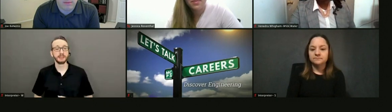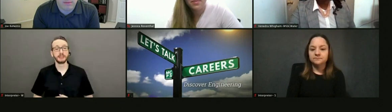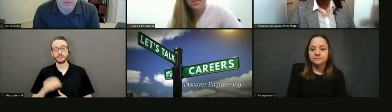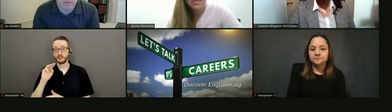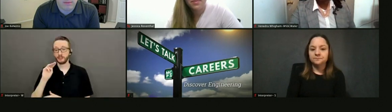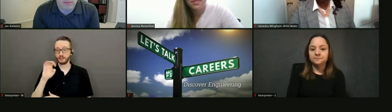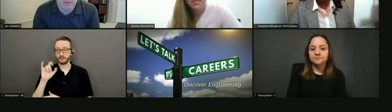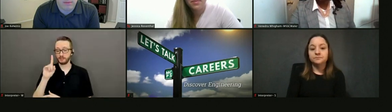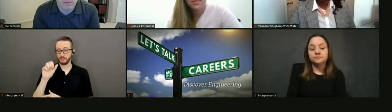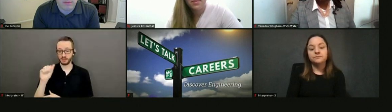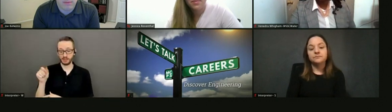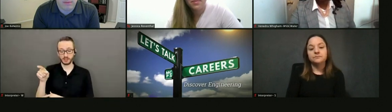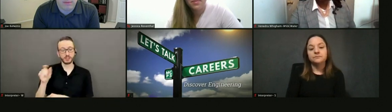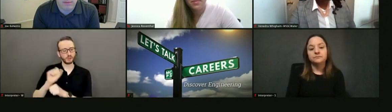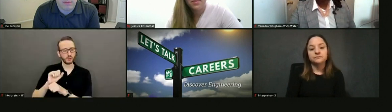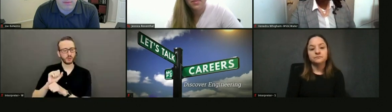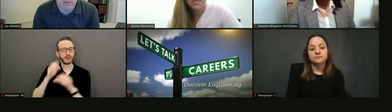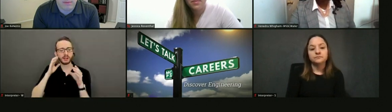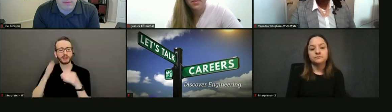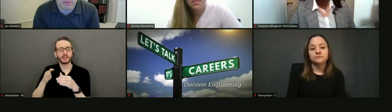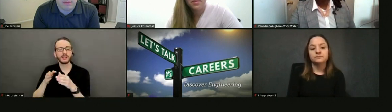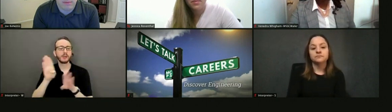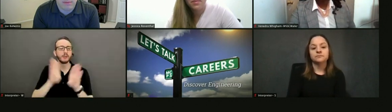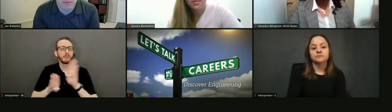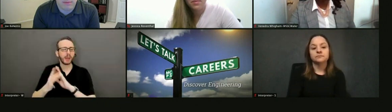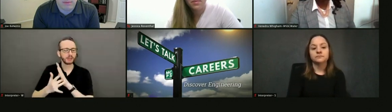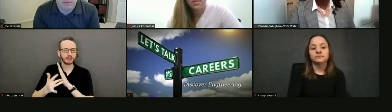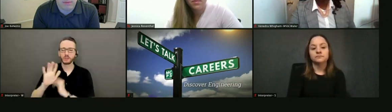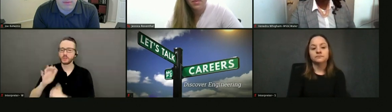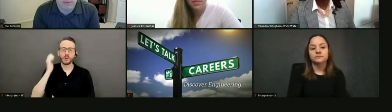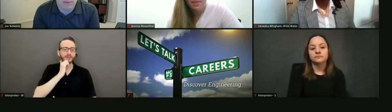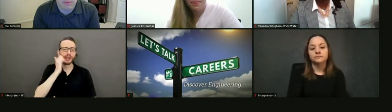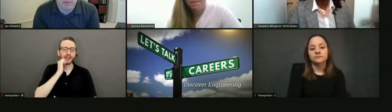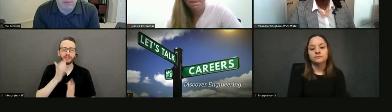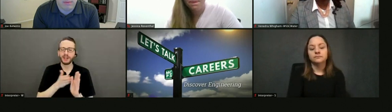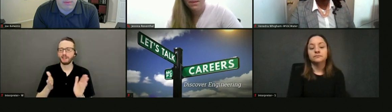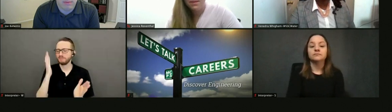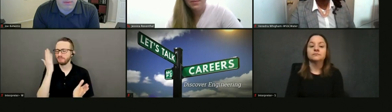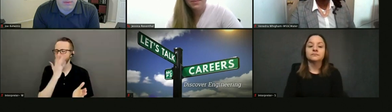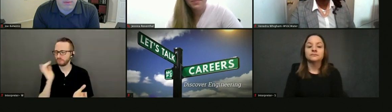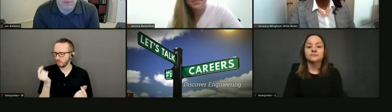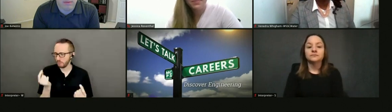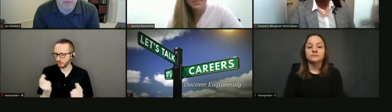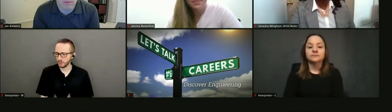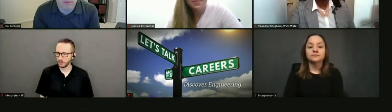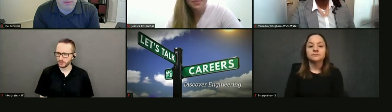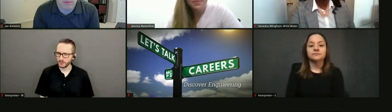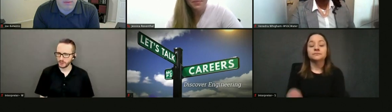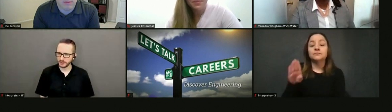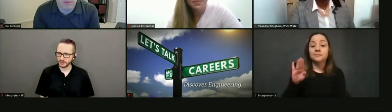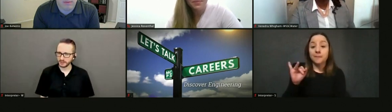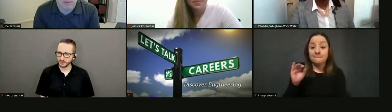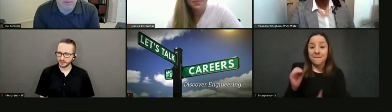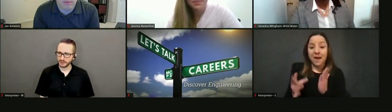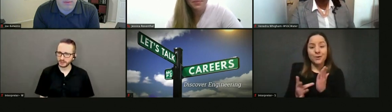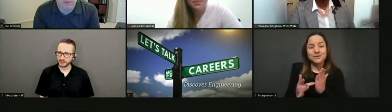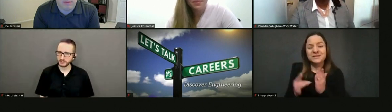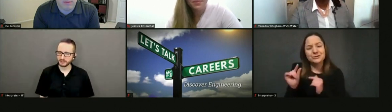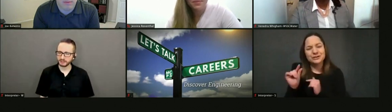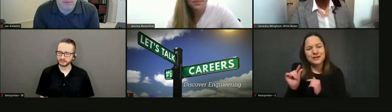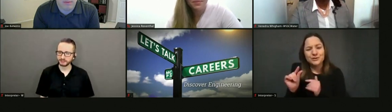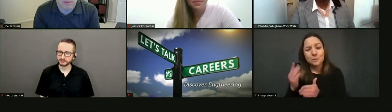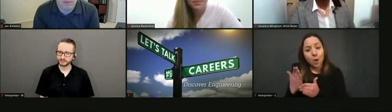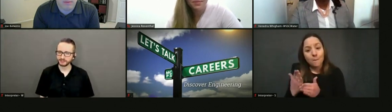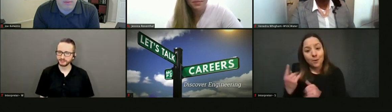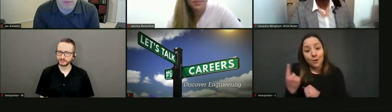you as someone who works in biotechnology, what does your day-to-day look like? A biotech is a small part of my day, but especially a